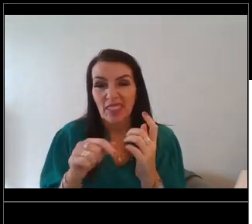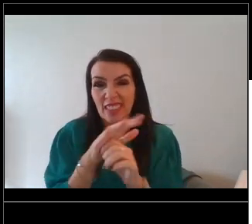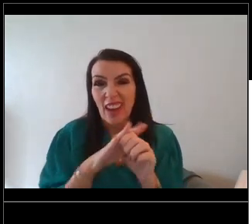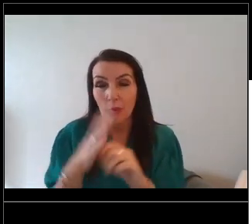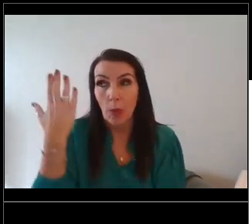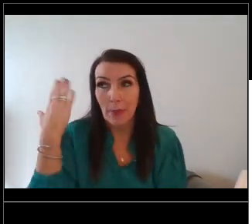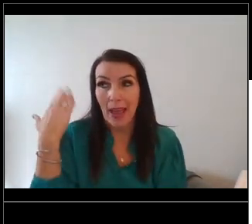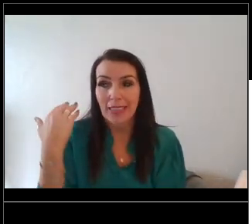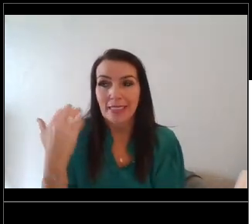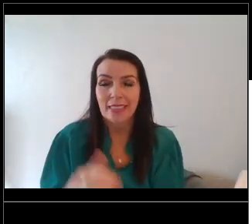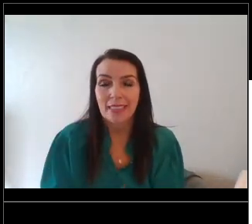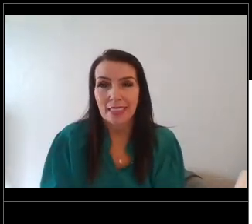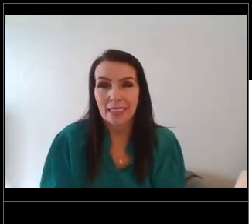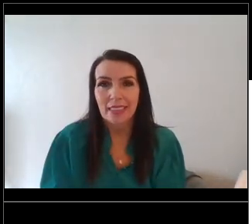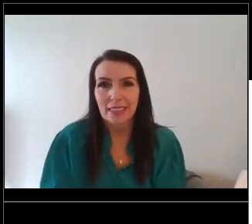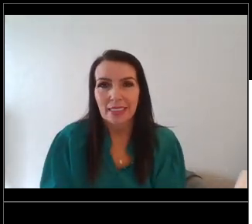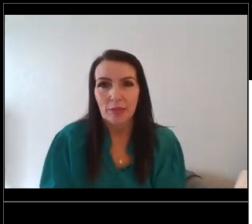past.